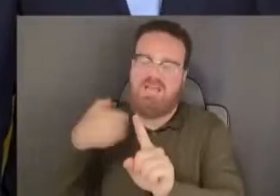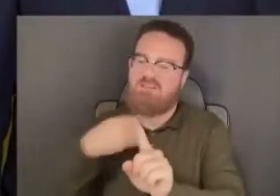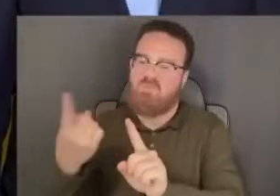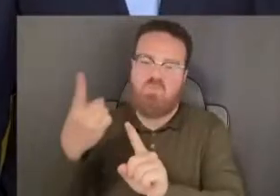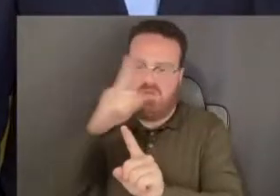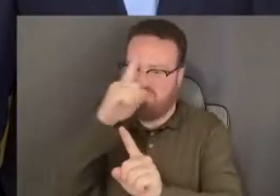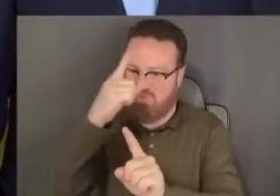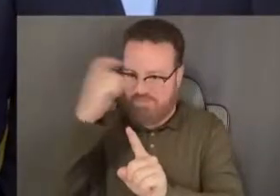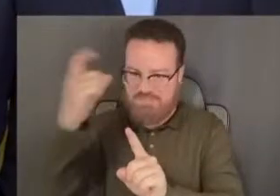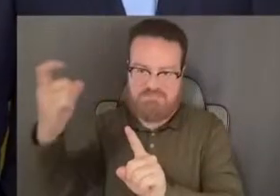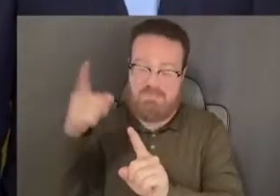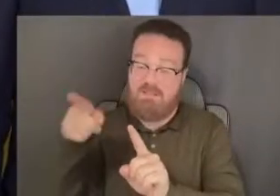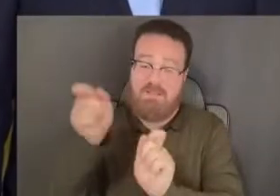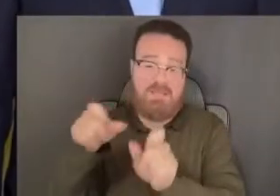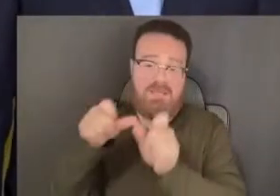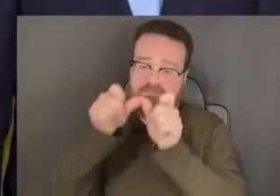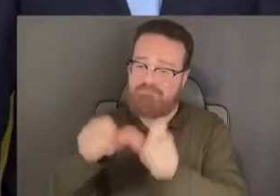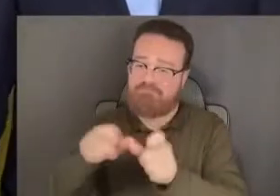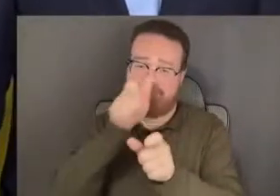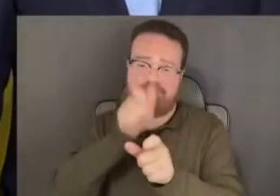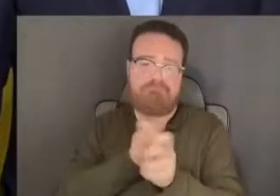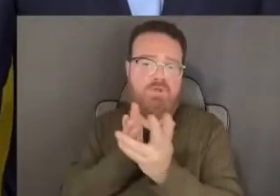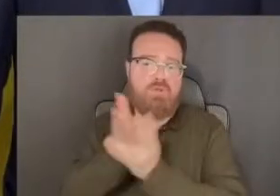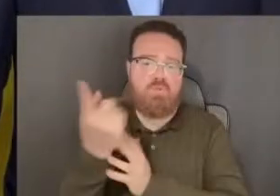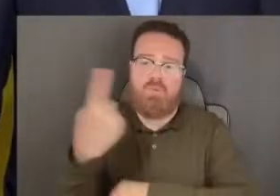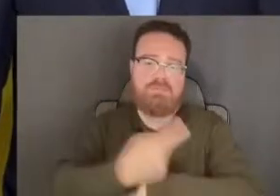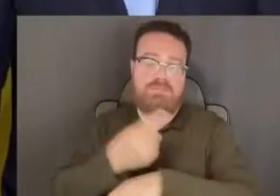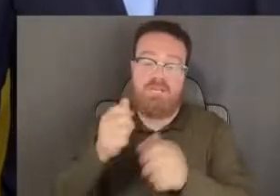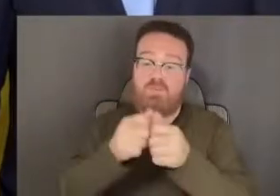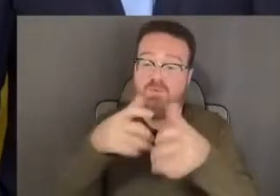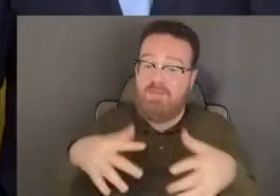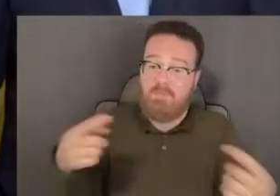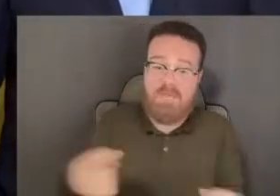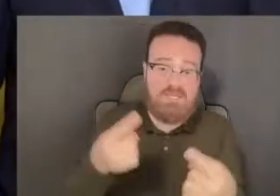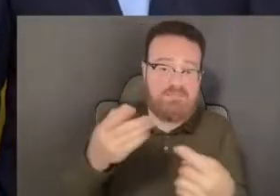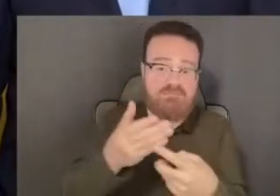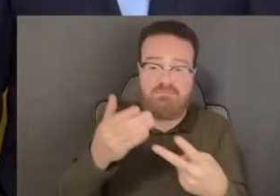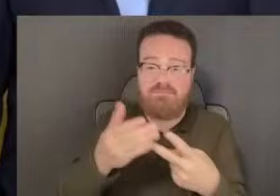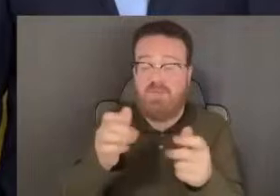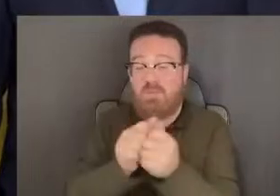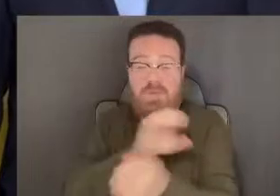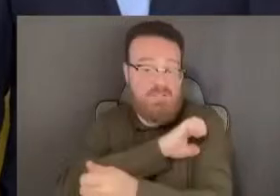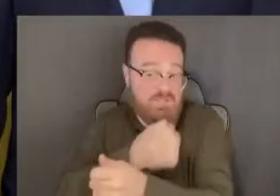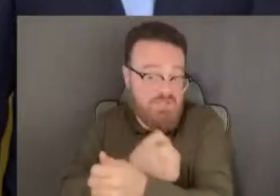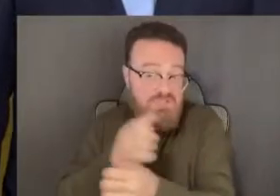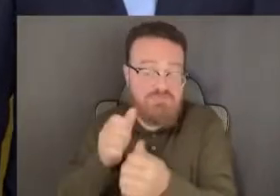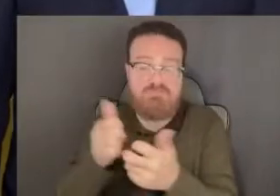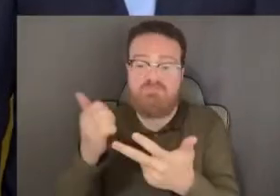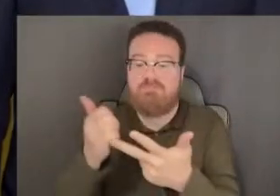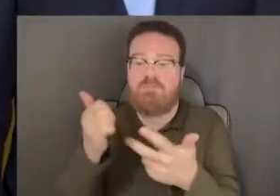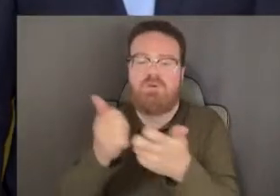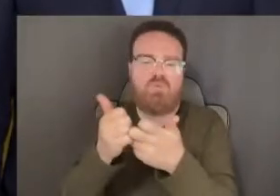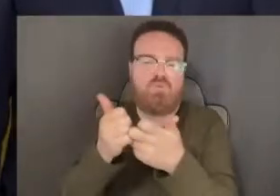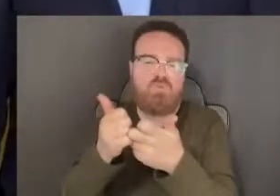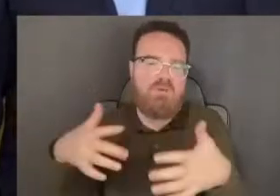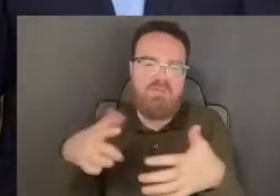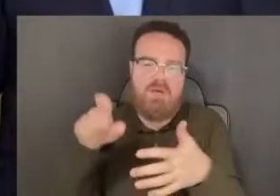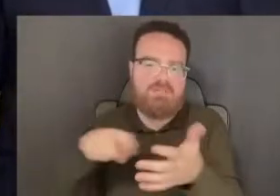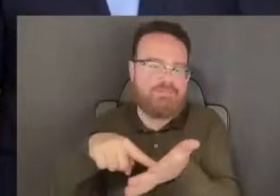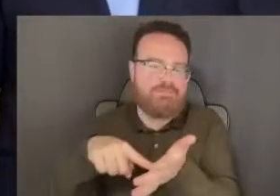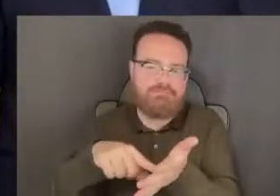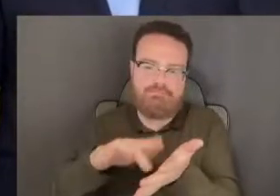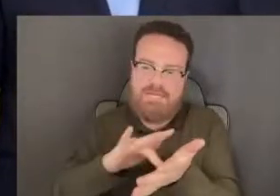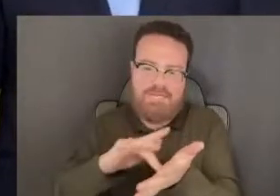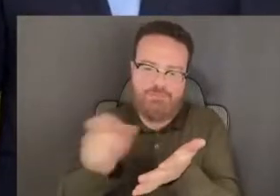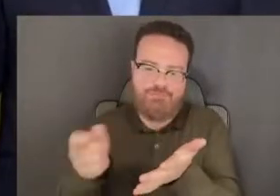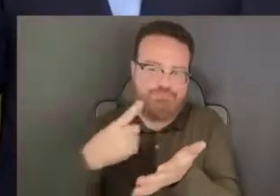without pain, with energy, without having to take medications. And we are going to change that